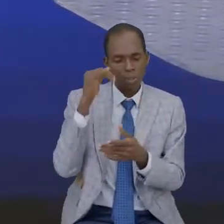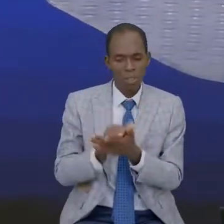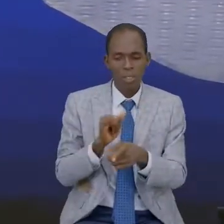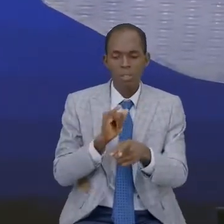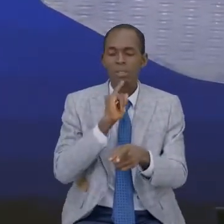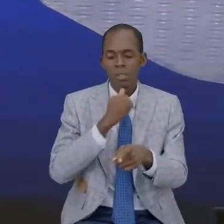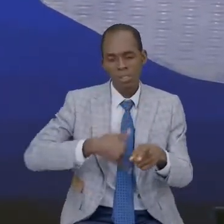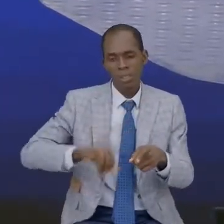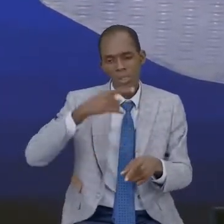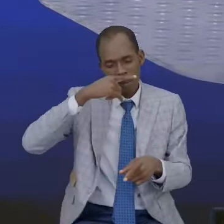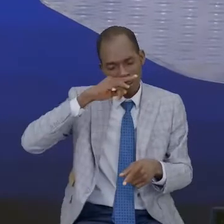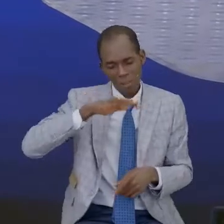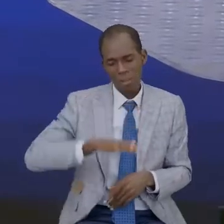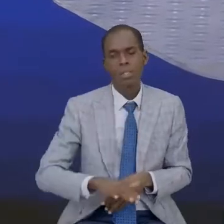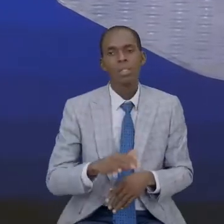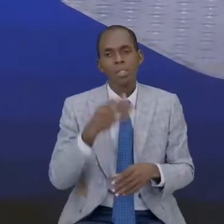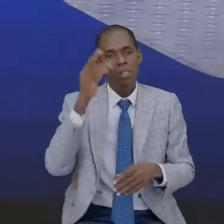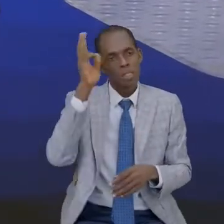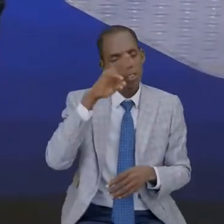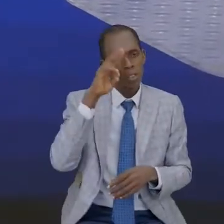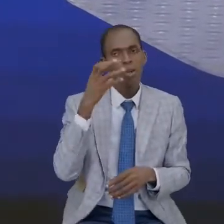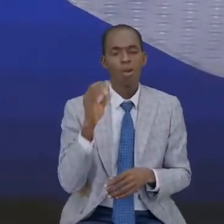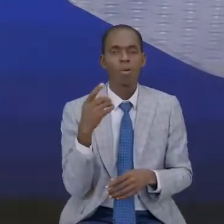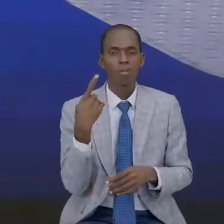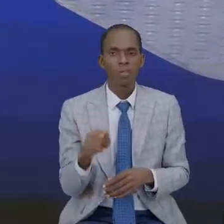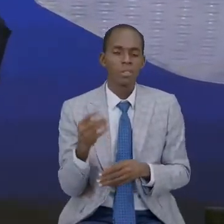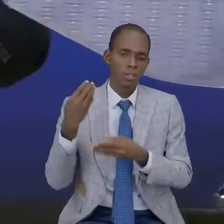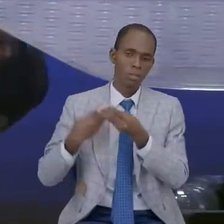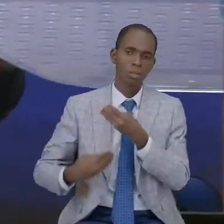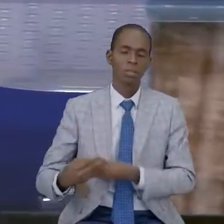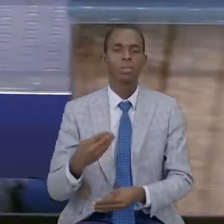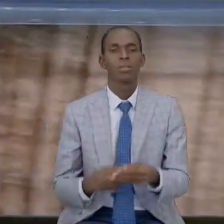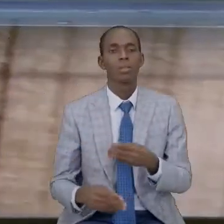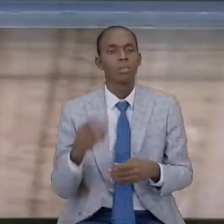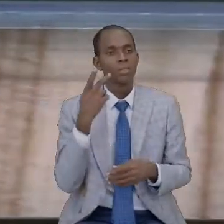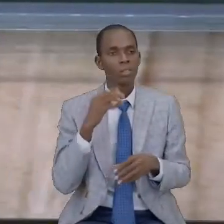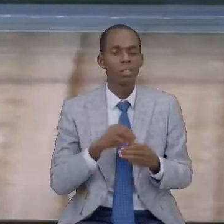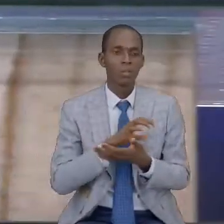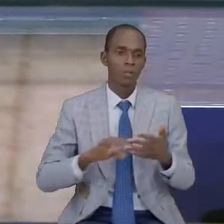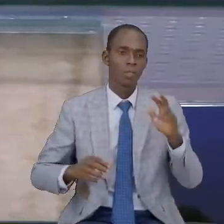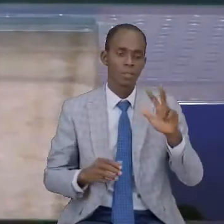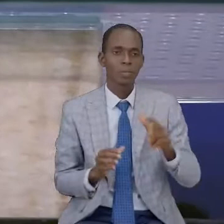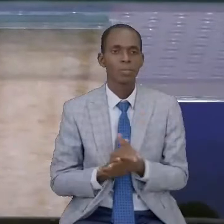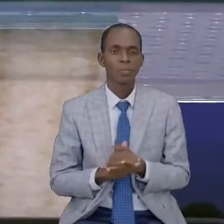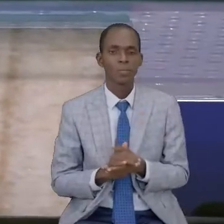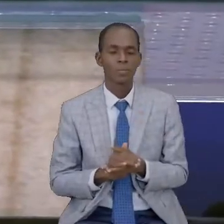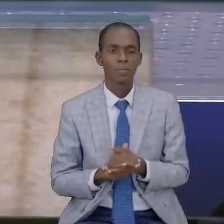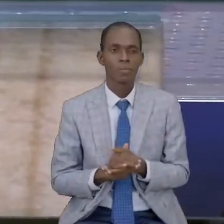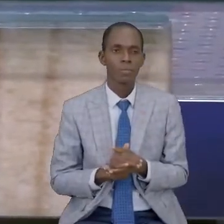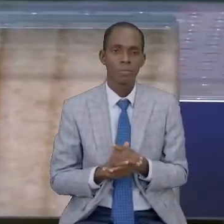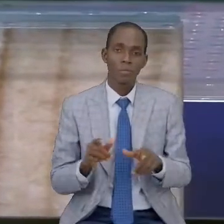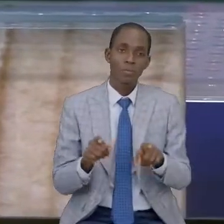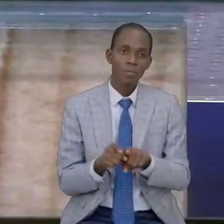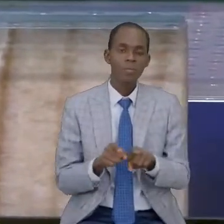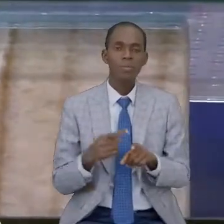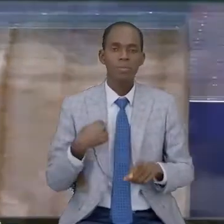child, ignorant of his heritage, ignorant of his inheritance. Look at verse 3. It says in verse 3, even